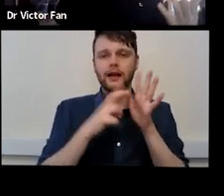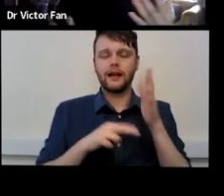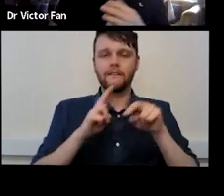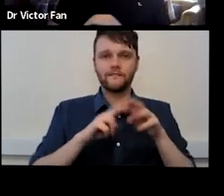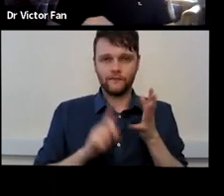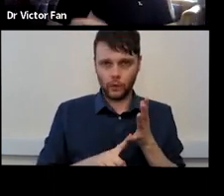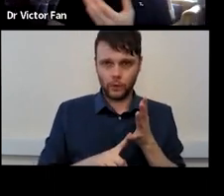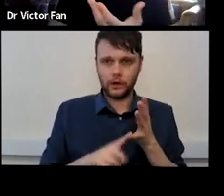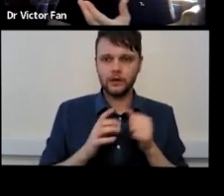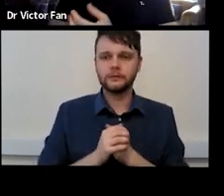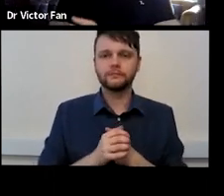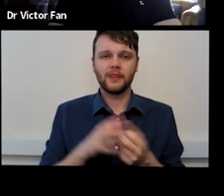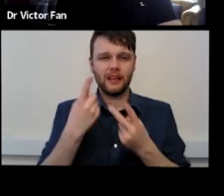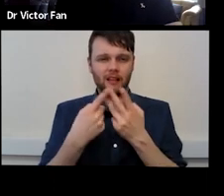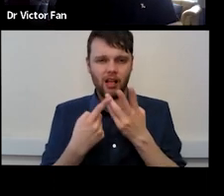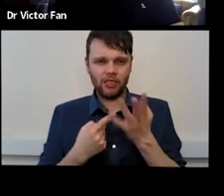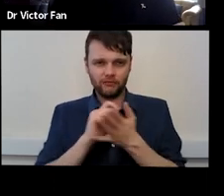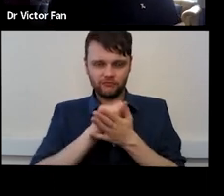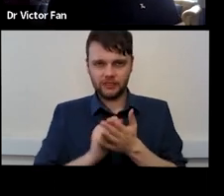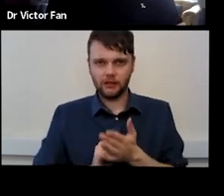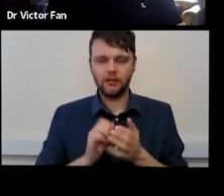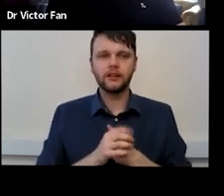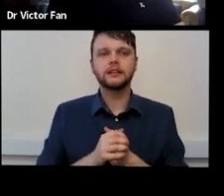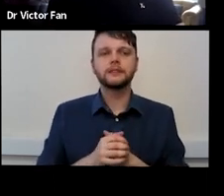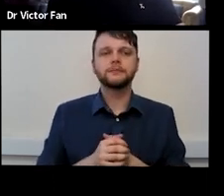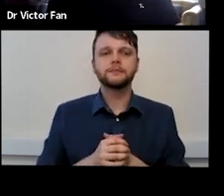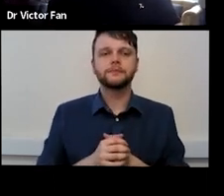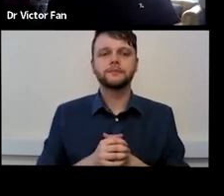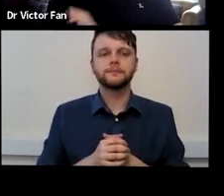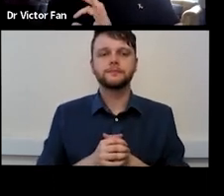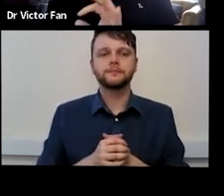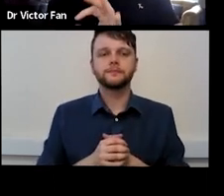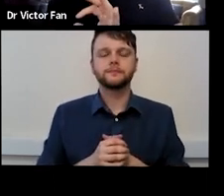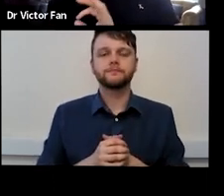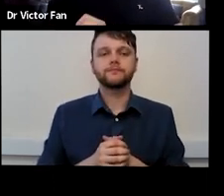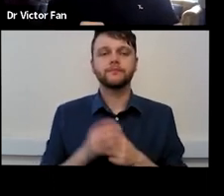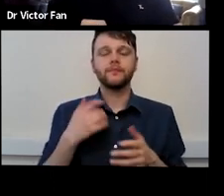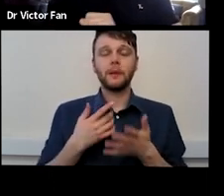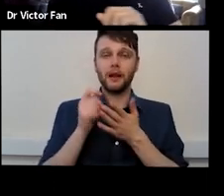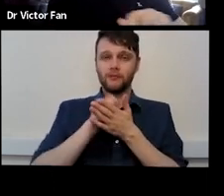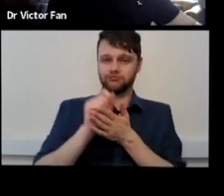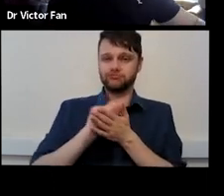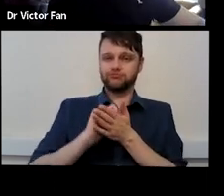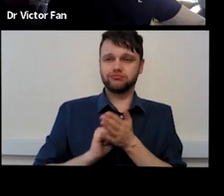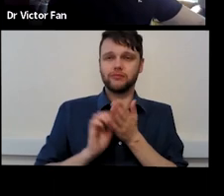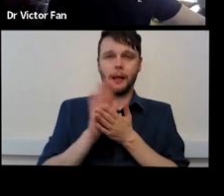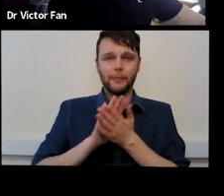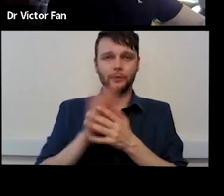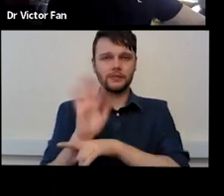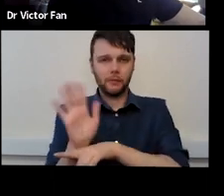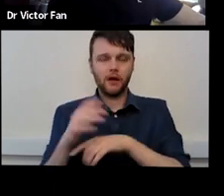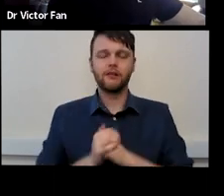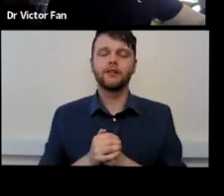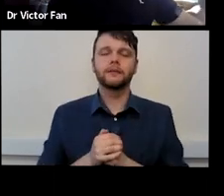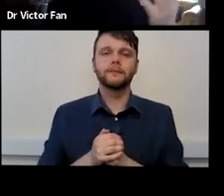the screenwriter of this film, they wrote substantially about the cinema, and for